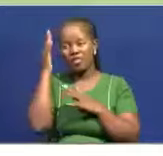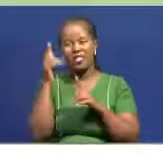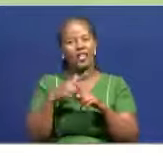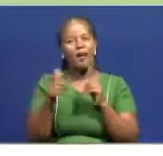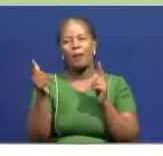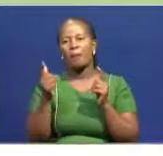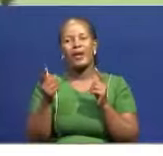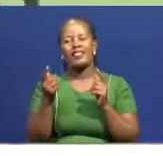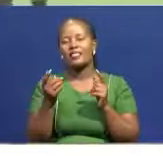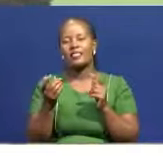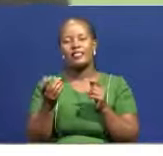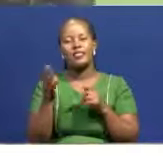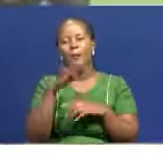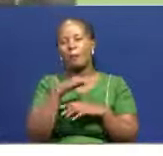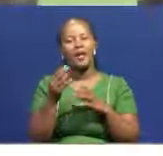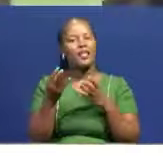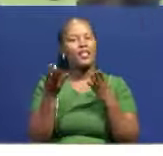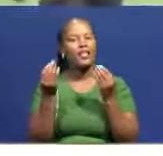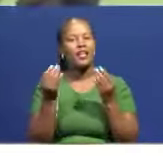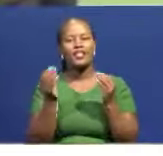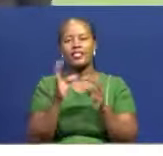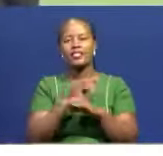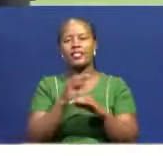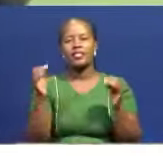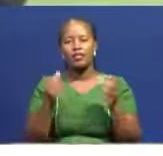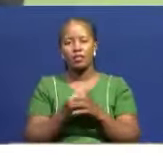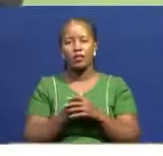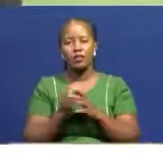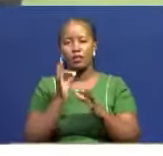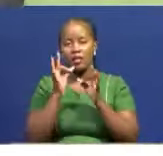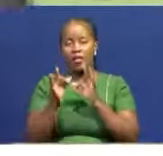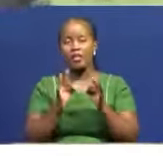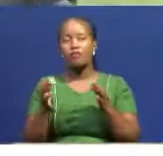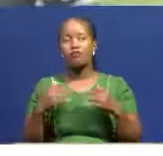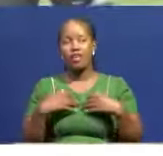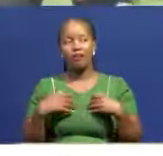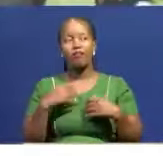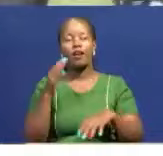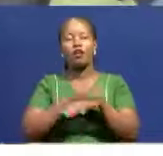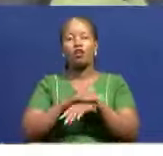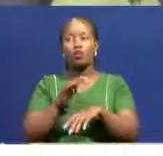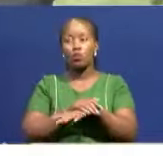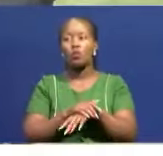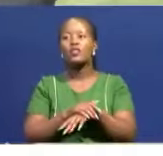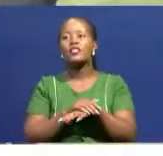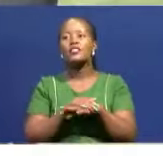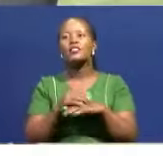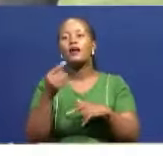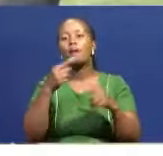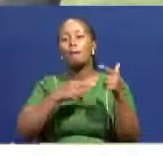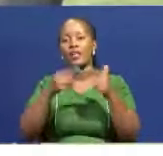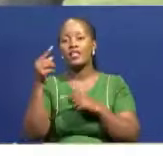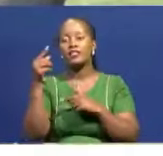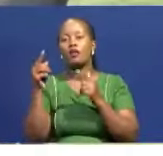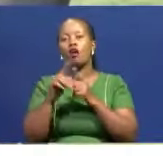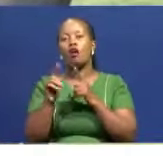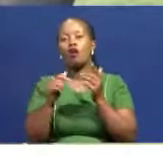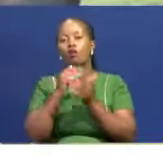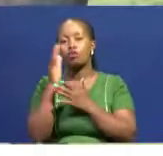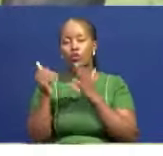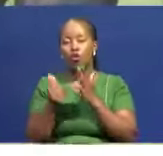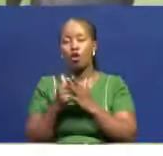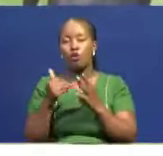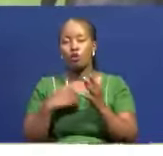easy. But if we can finish one or two and then get a good placing, and then in Madrid, it will be all to play for. Day